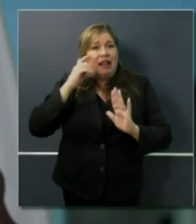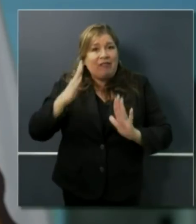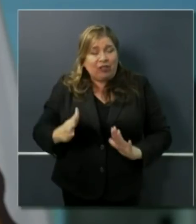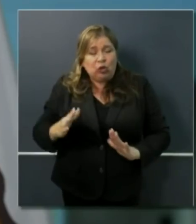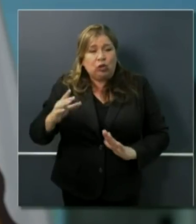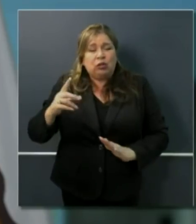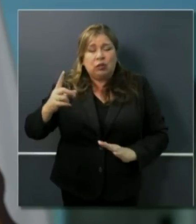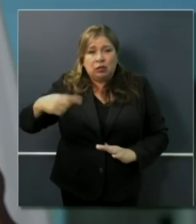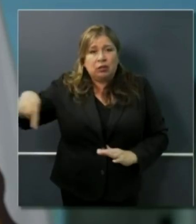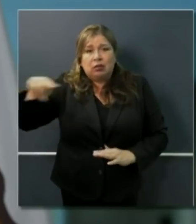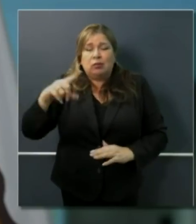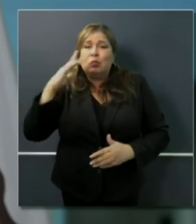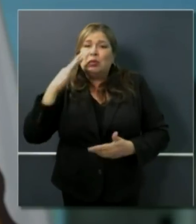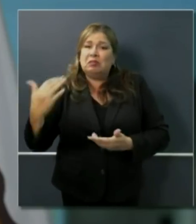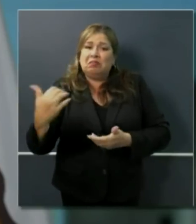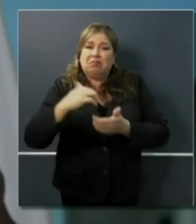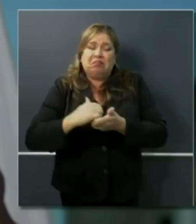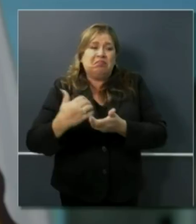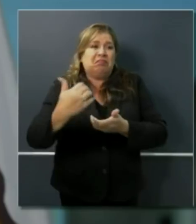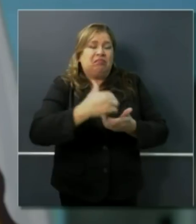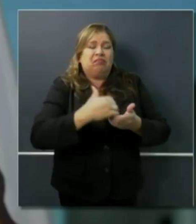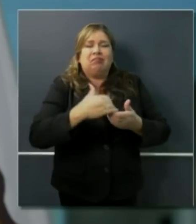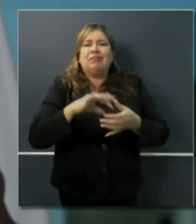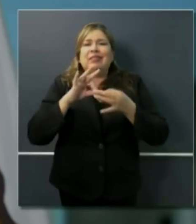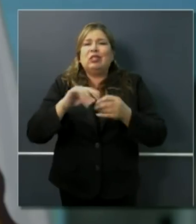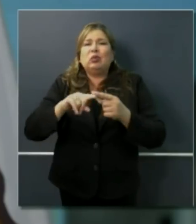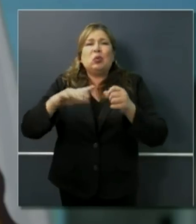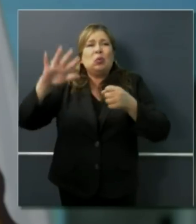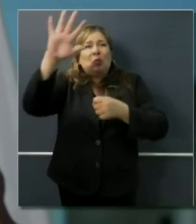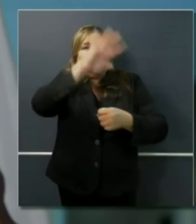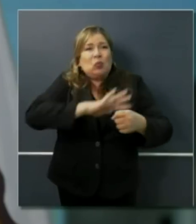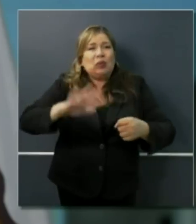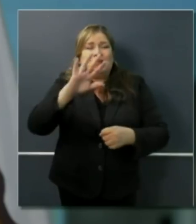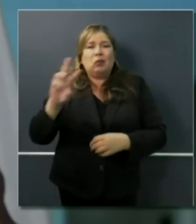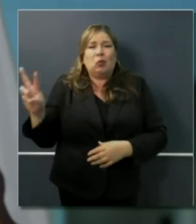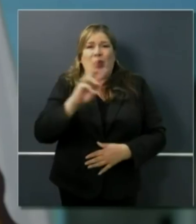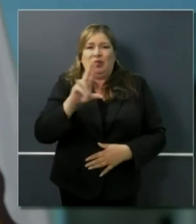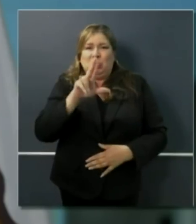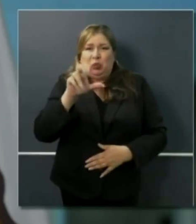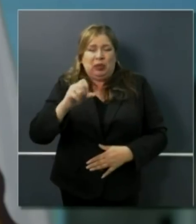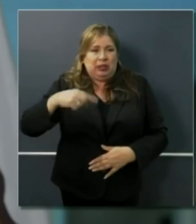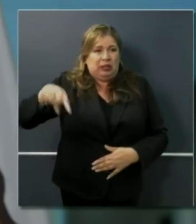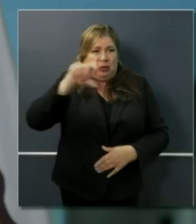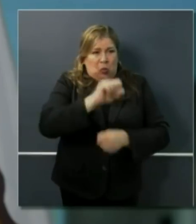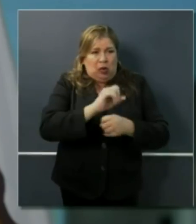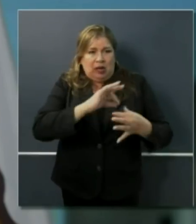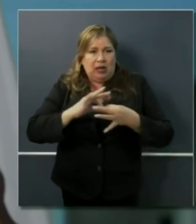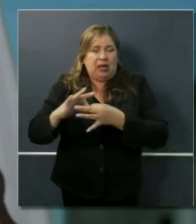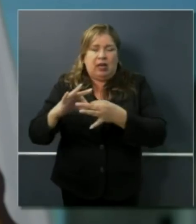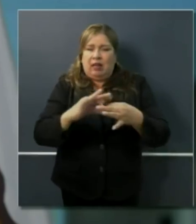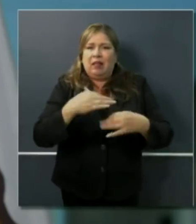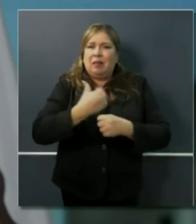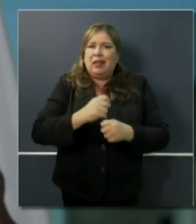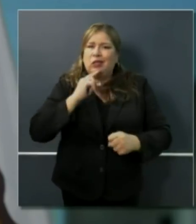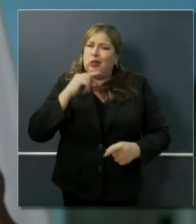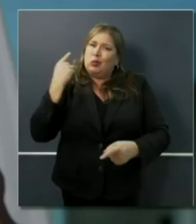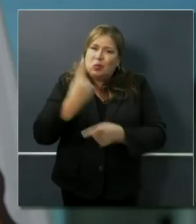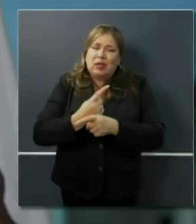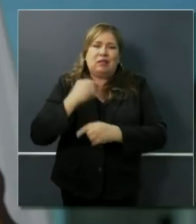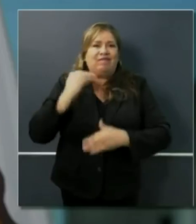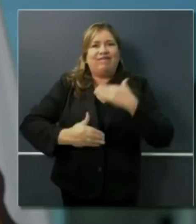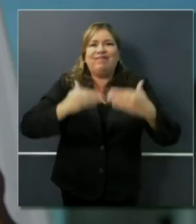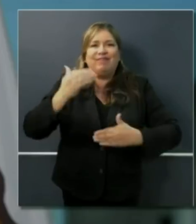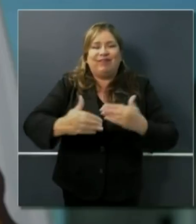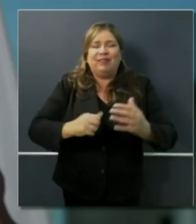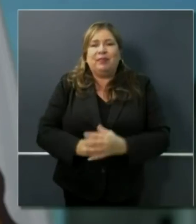to join on this broader regional protocol to go together so that we get this right. But as Dr.